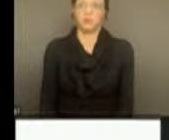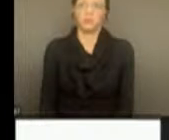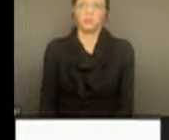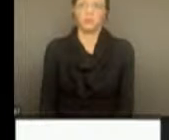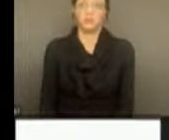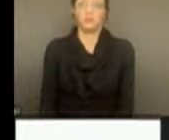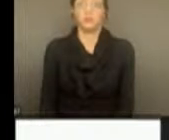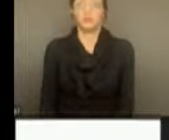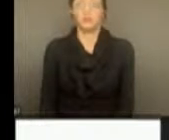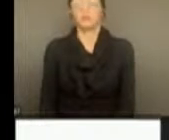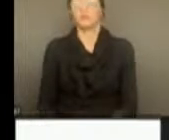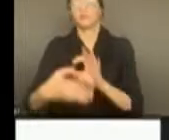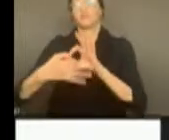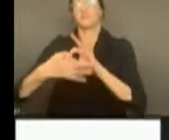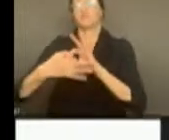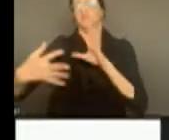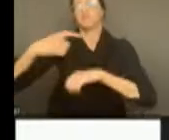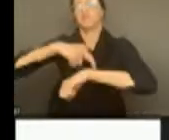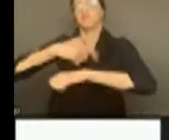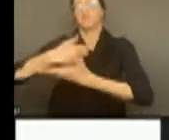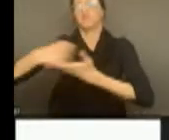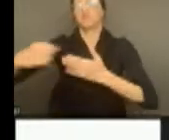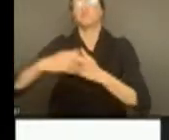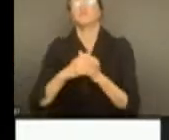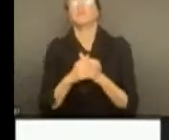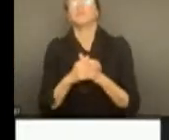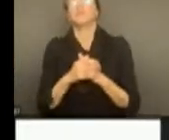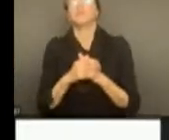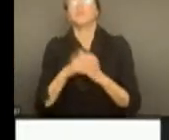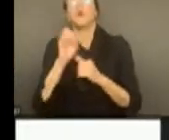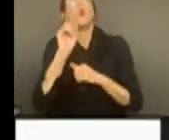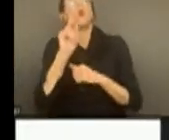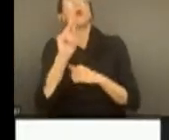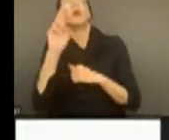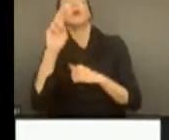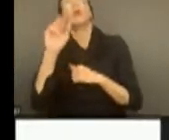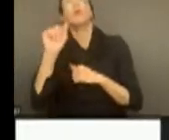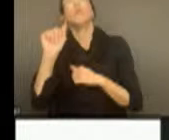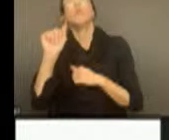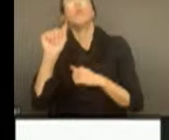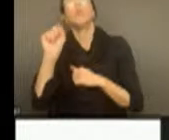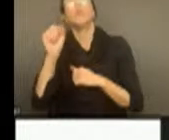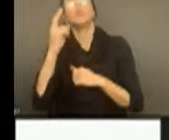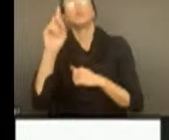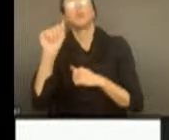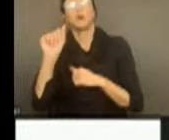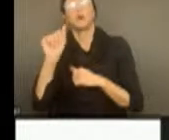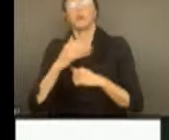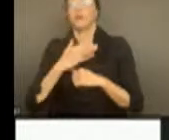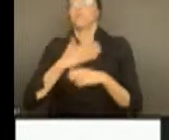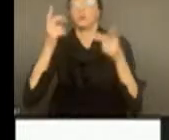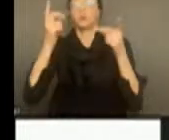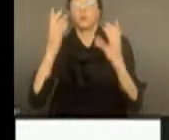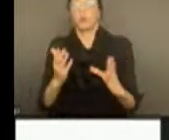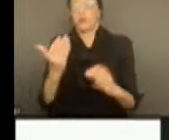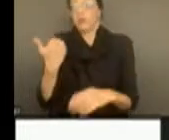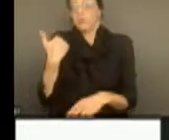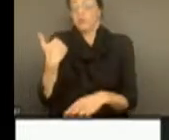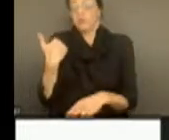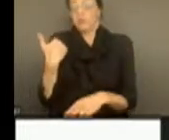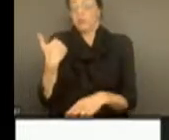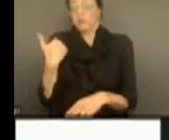Okay, Rashida. Yes, so we have, as my director has previously said, there is a program that have been